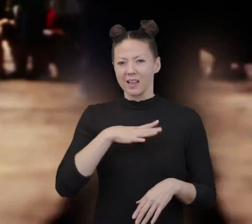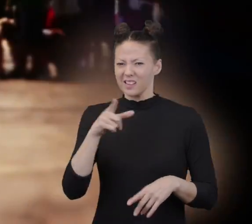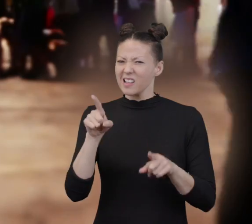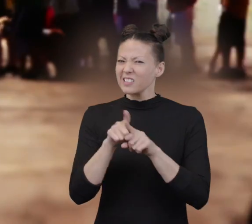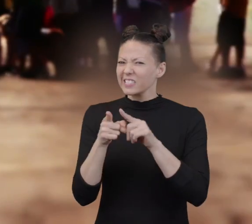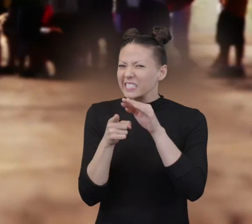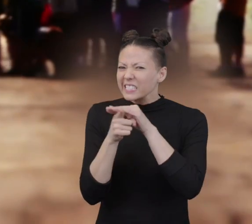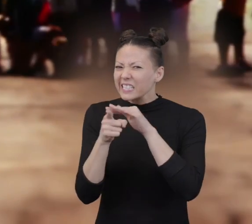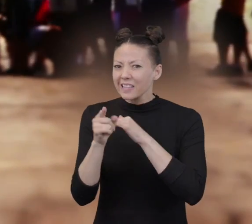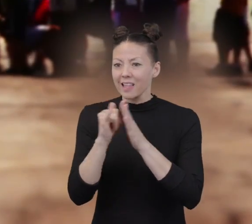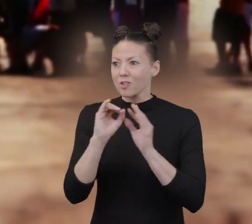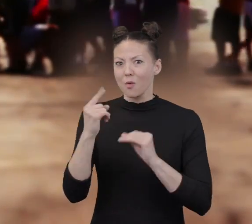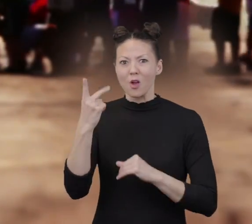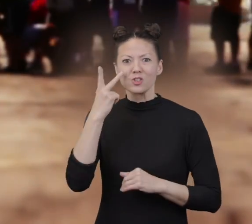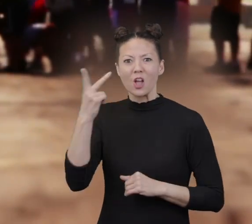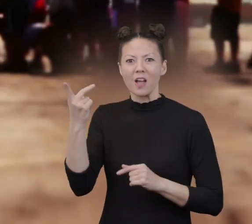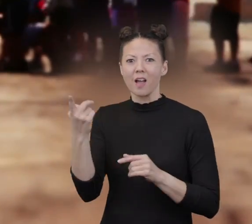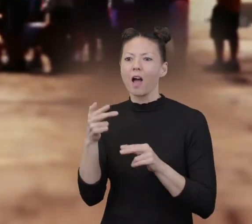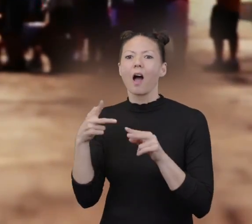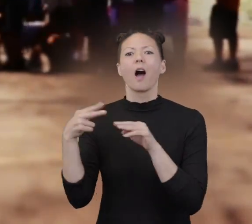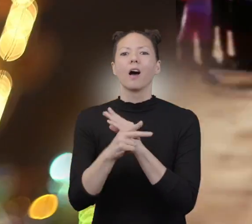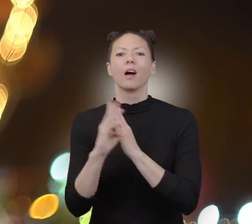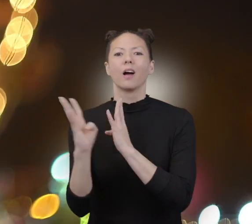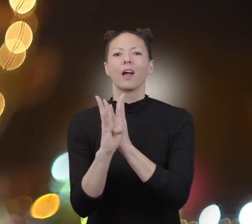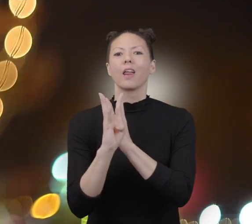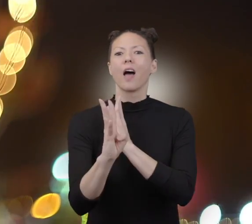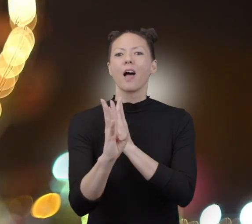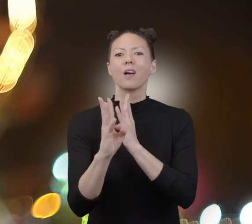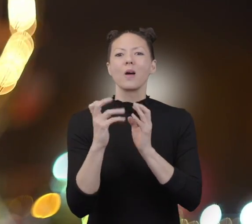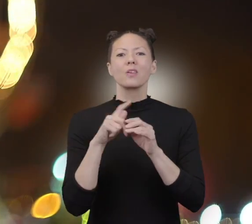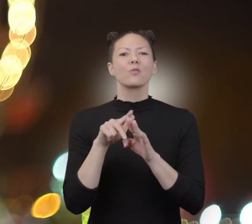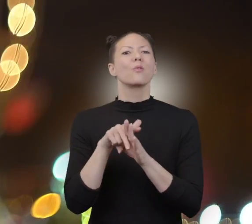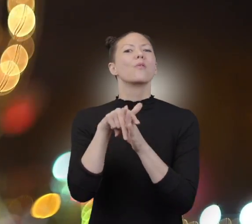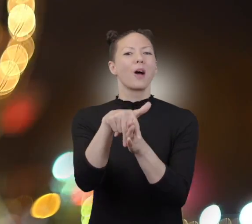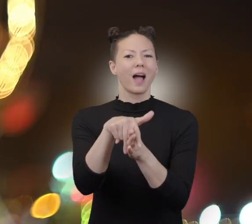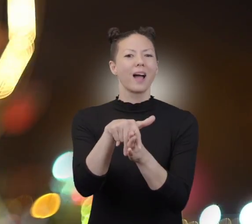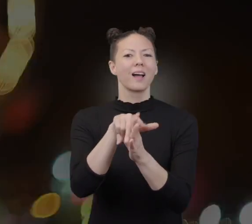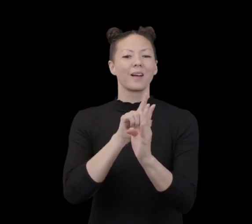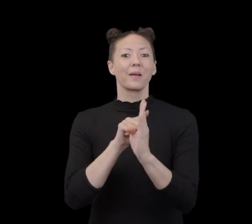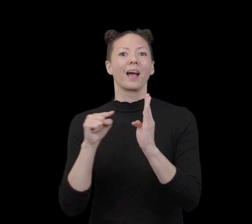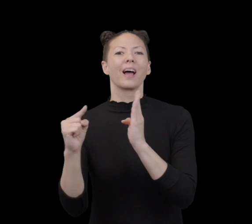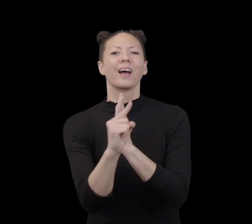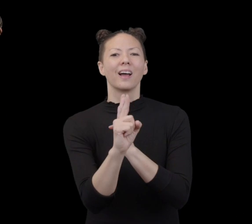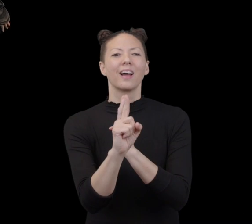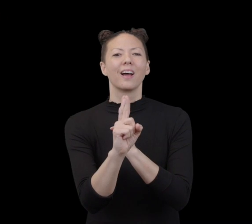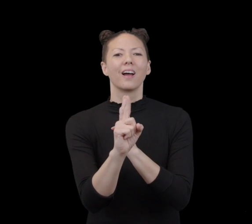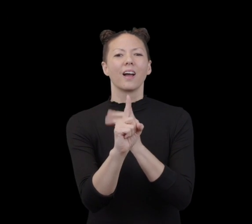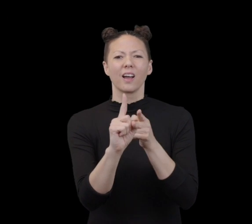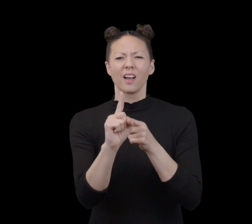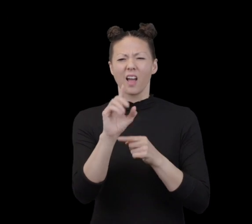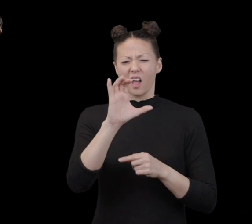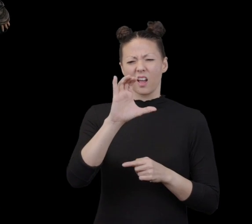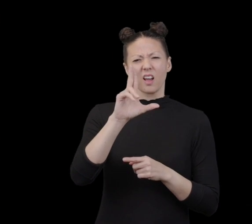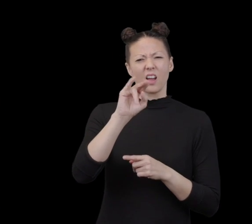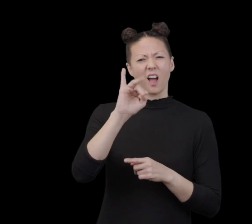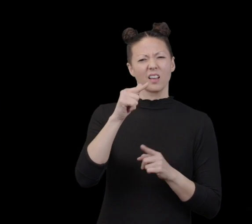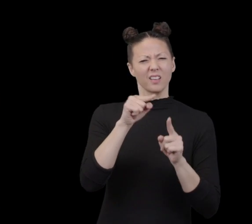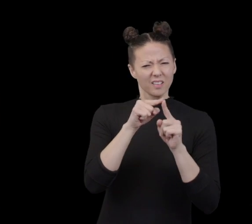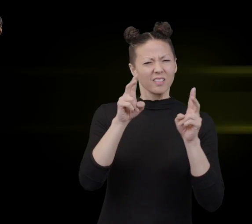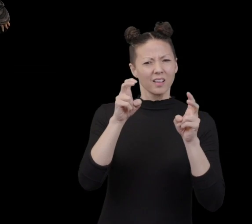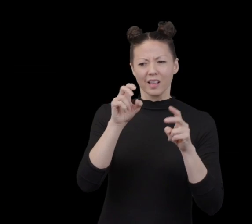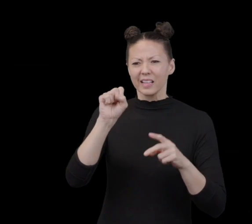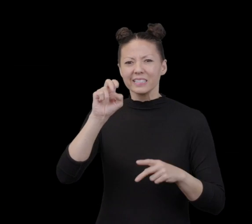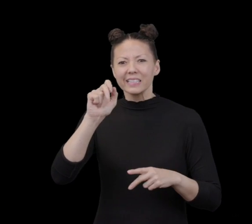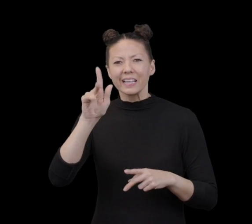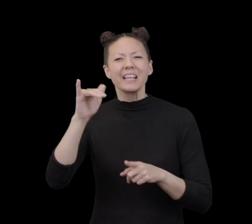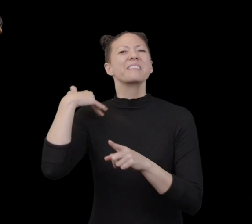sneaky, no one saw him slip past the line onto the ride. A synonym or similar word for cunning